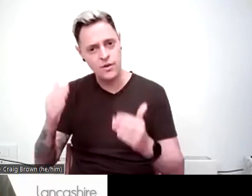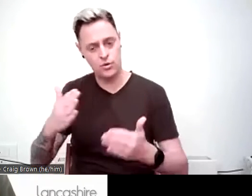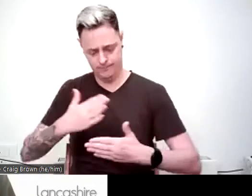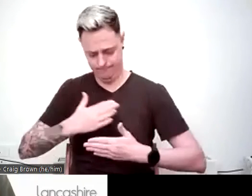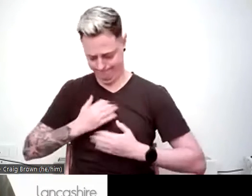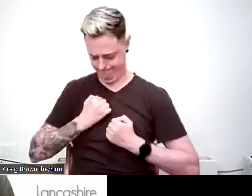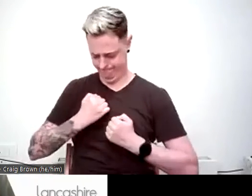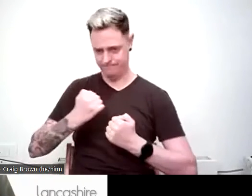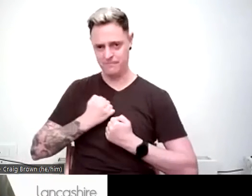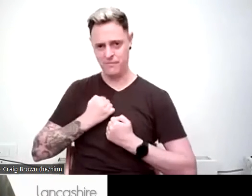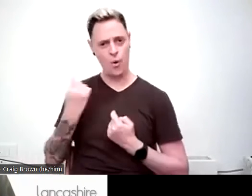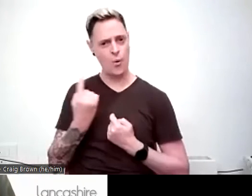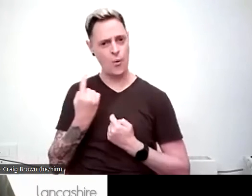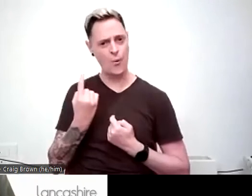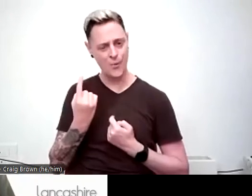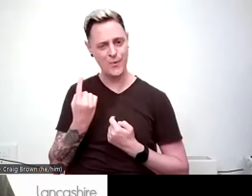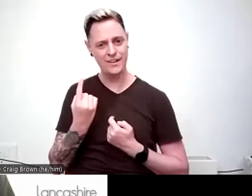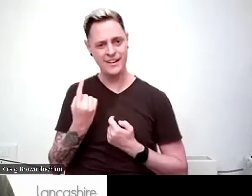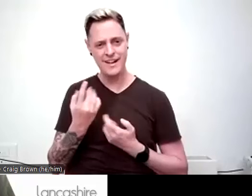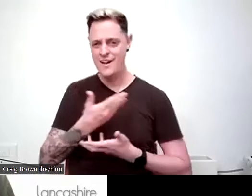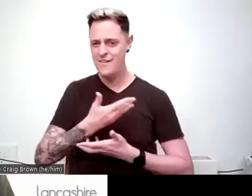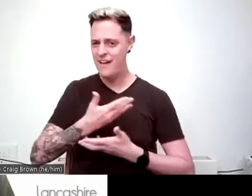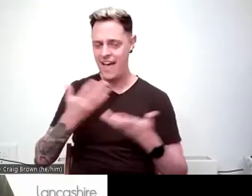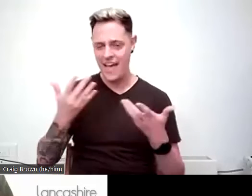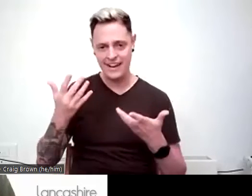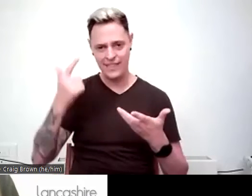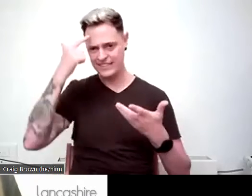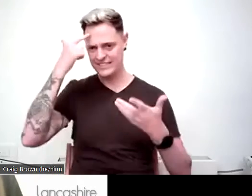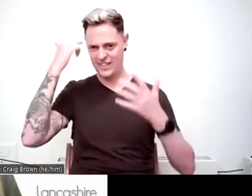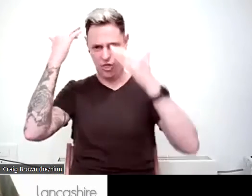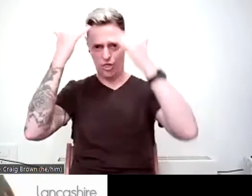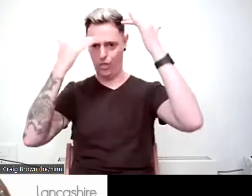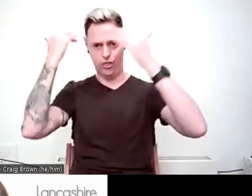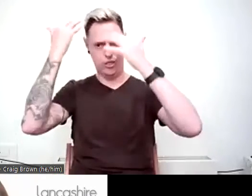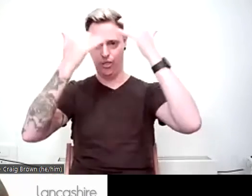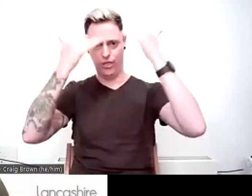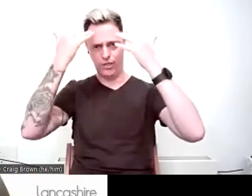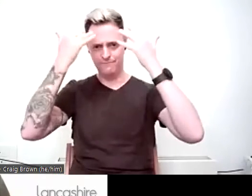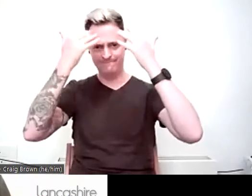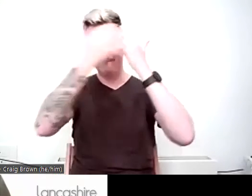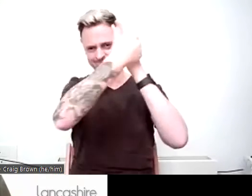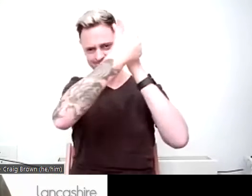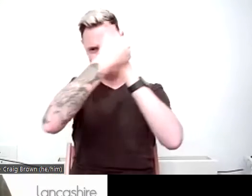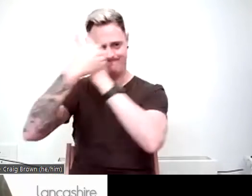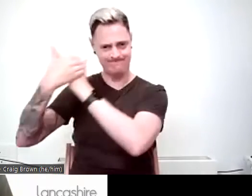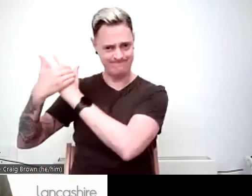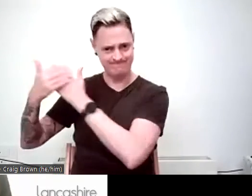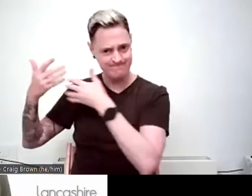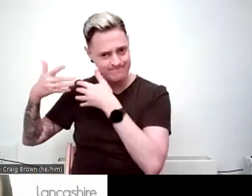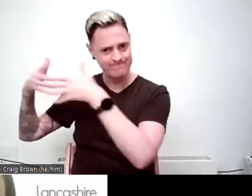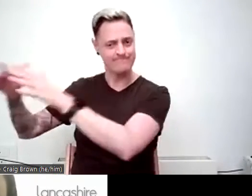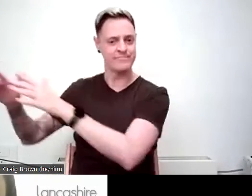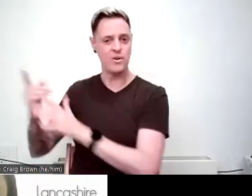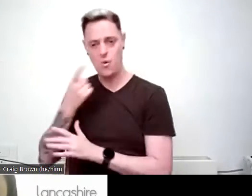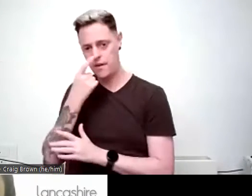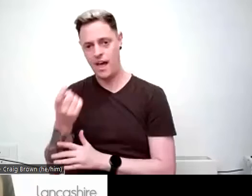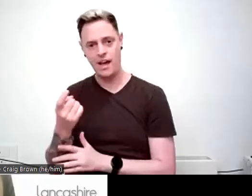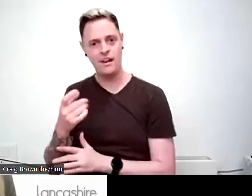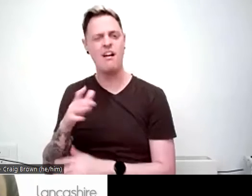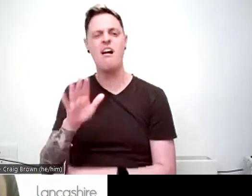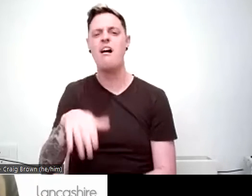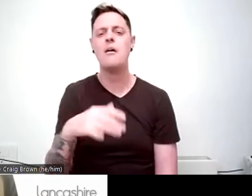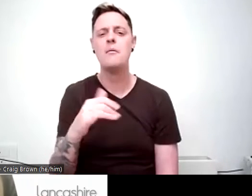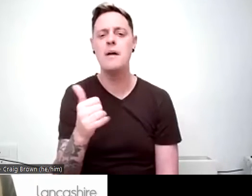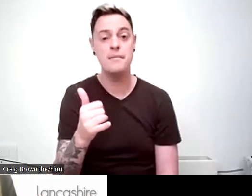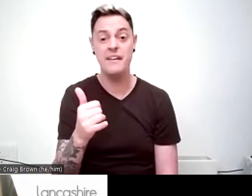so getting rid of all of that mind chatter, getting rid of all of that, you know, it could be something that someone said to me